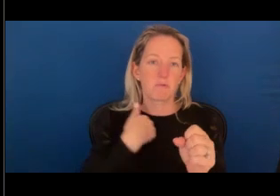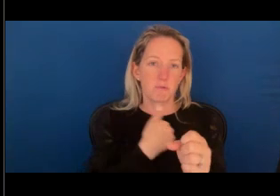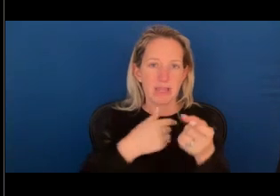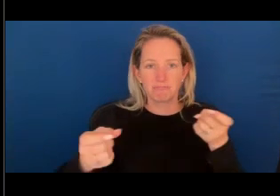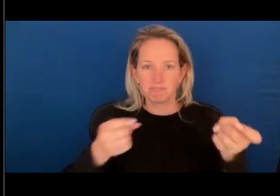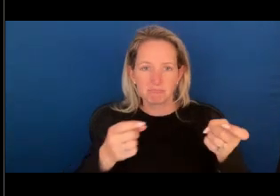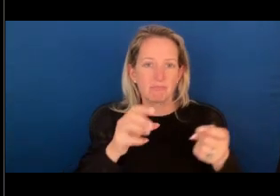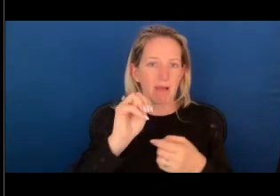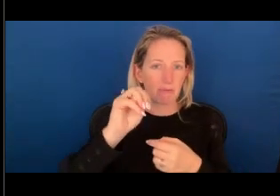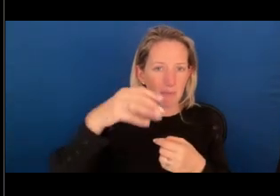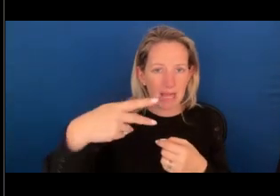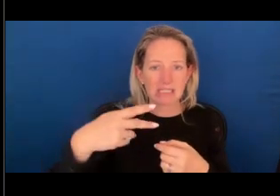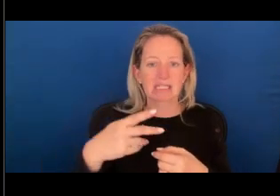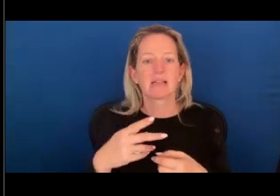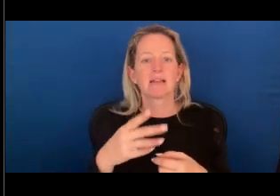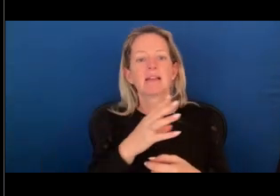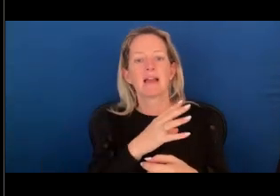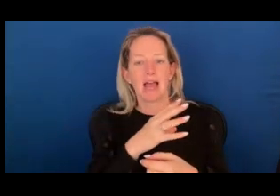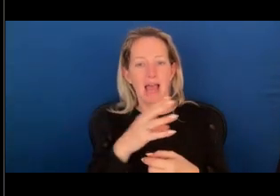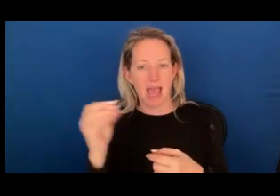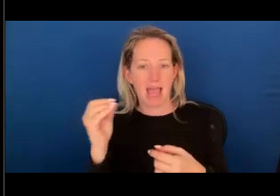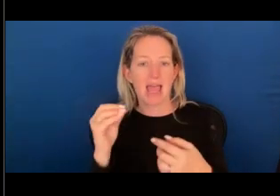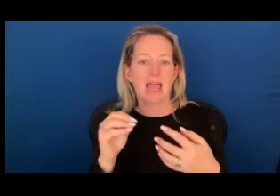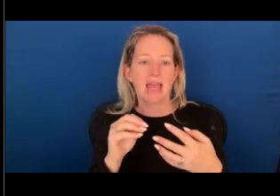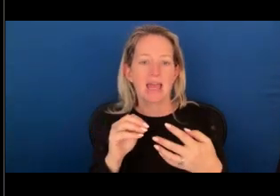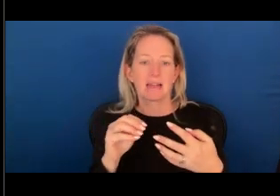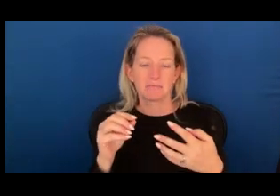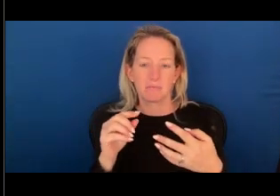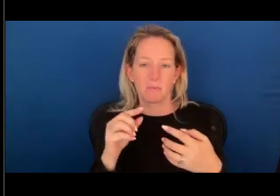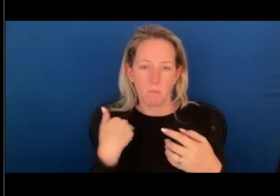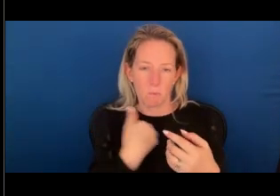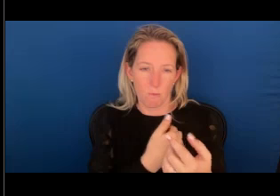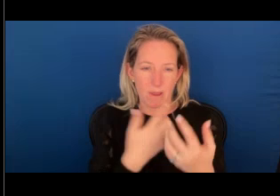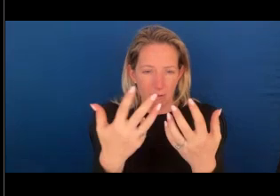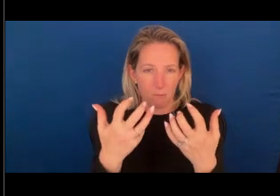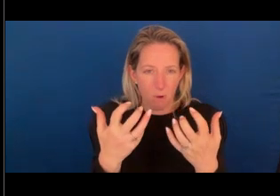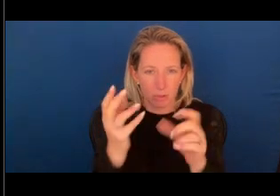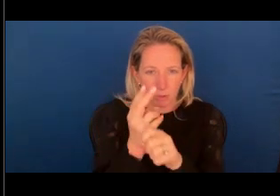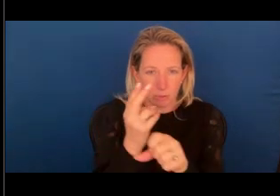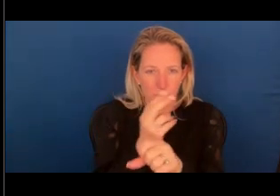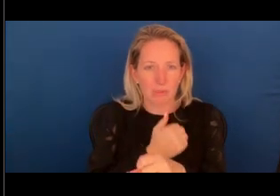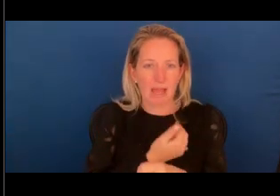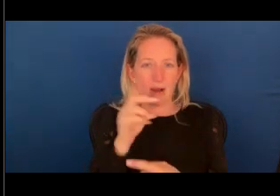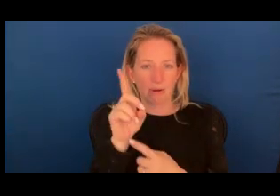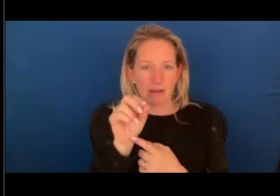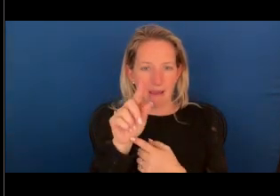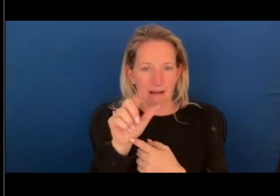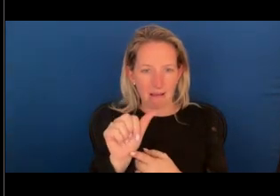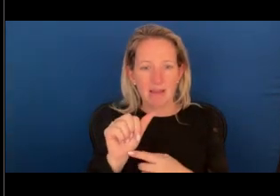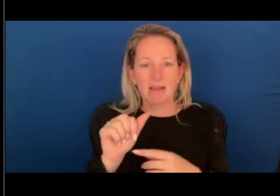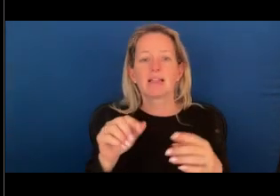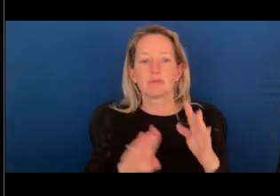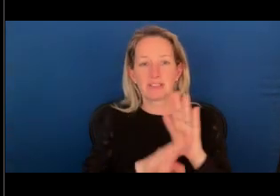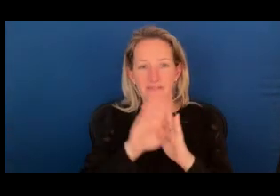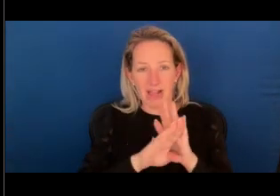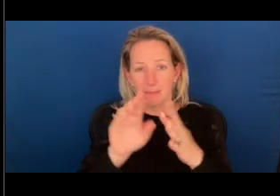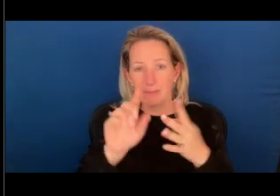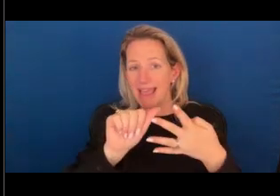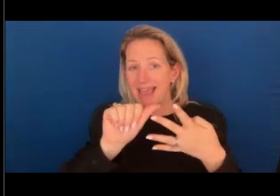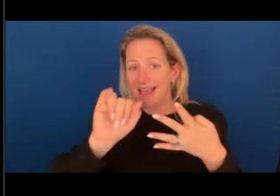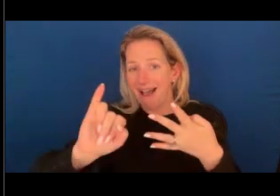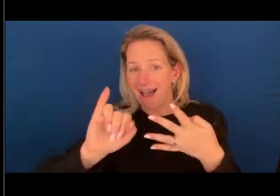MPs. The stormwater runoff, we are planning to develop, to use our data and develop an AI tool for